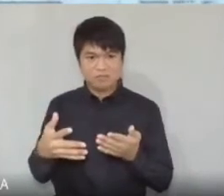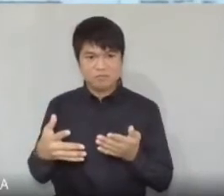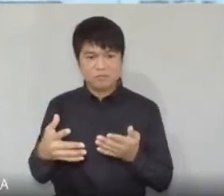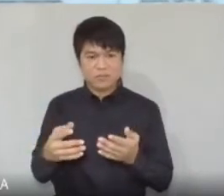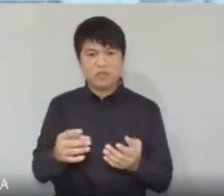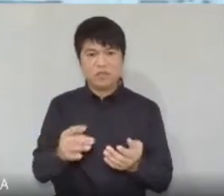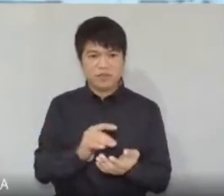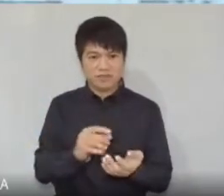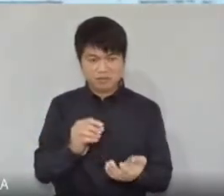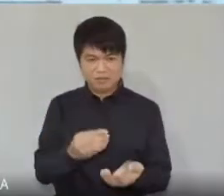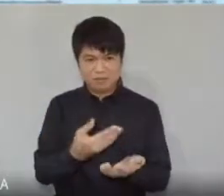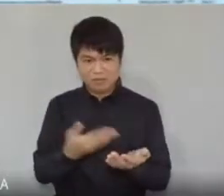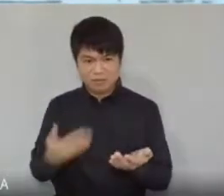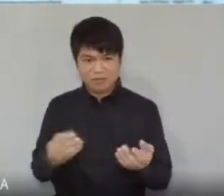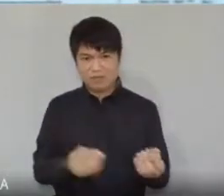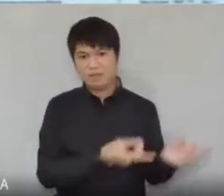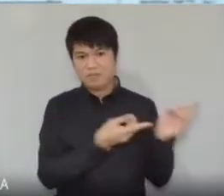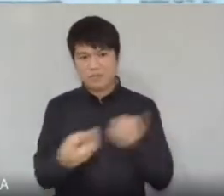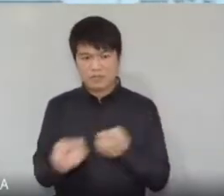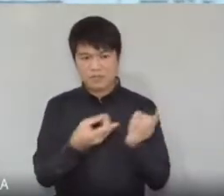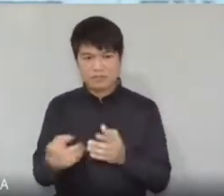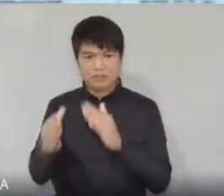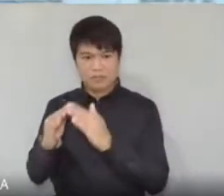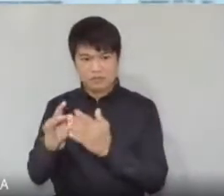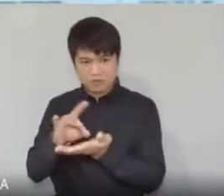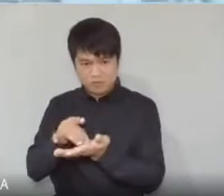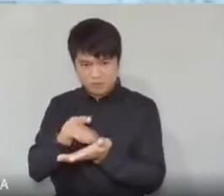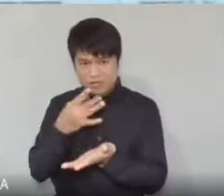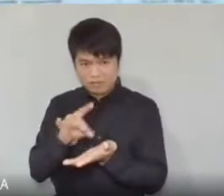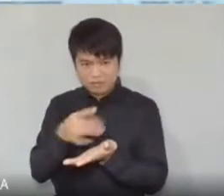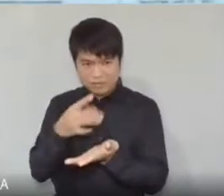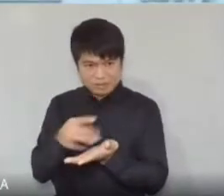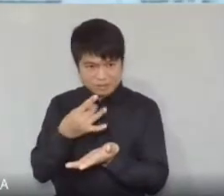In time COVID pandemic, the constituents